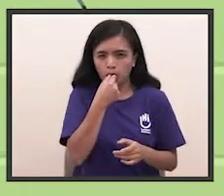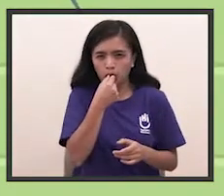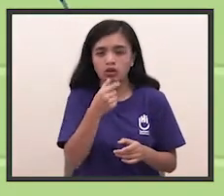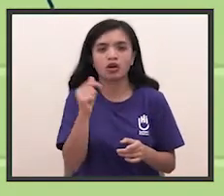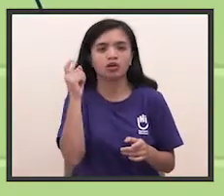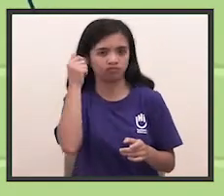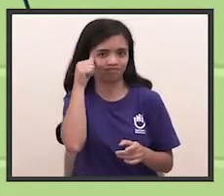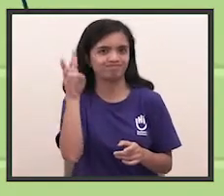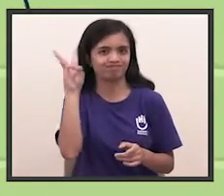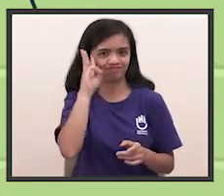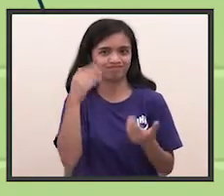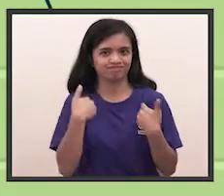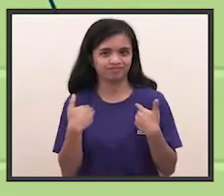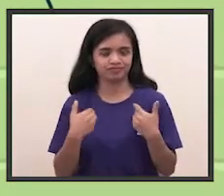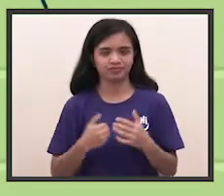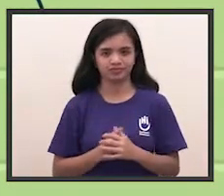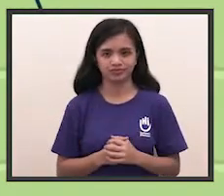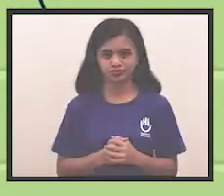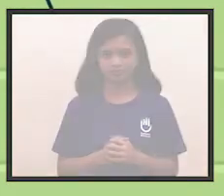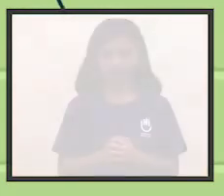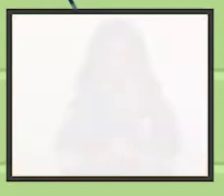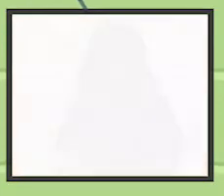whistling to be noticed.